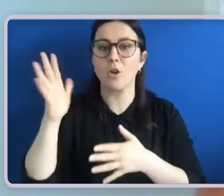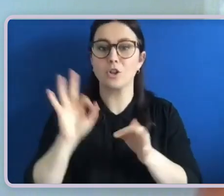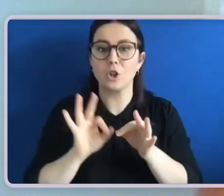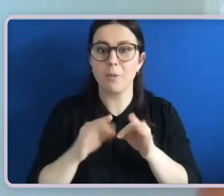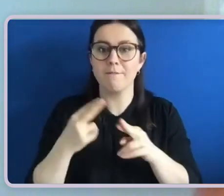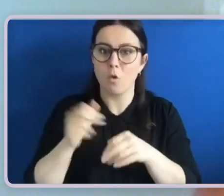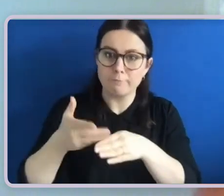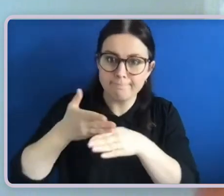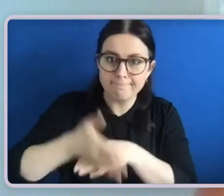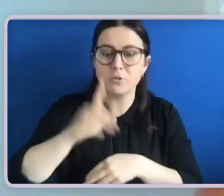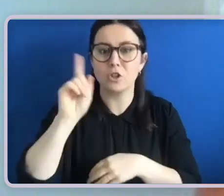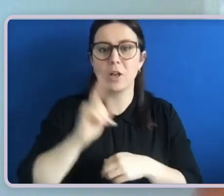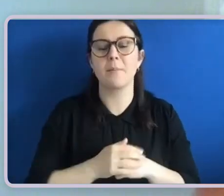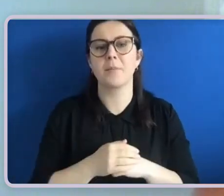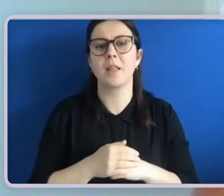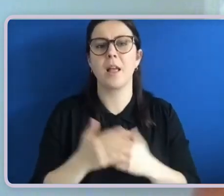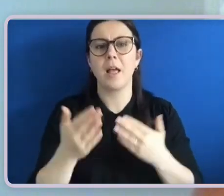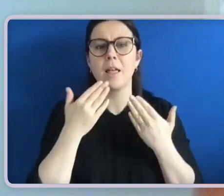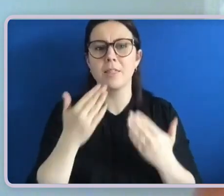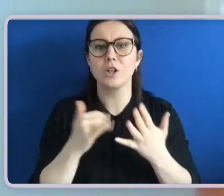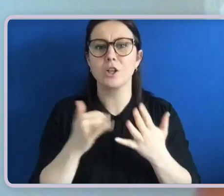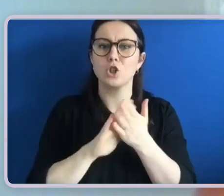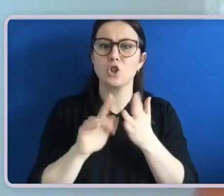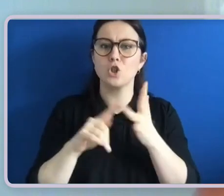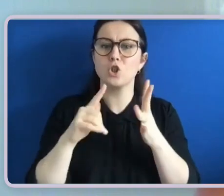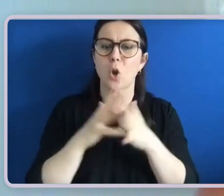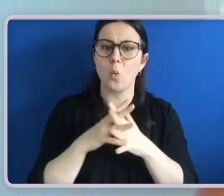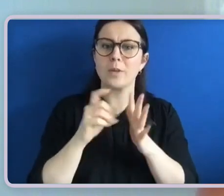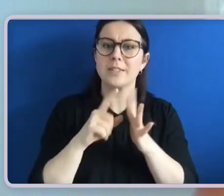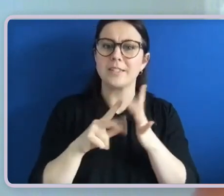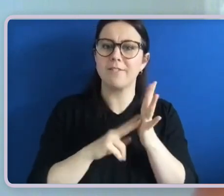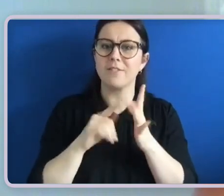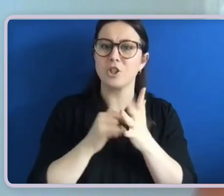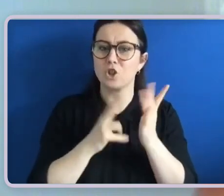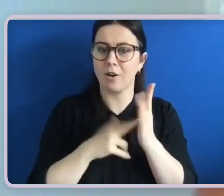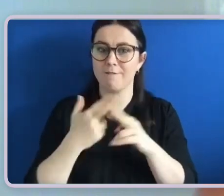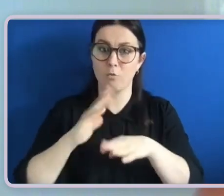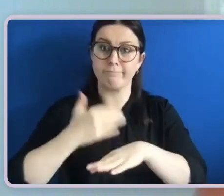work today. Thank you to Show Division for bringing this production to you today.